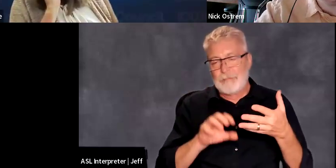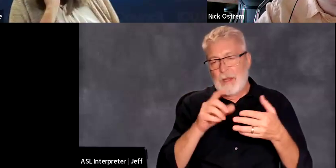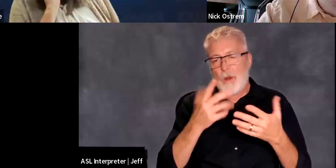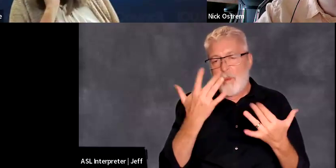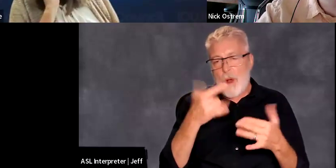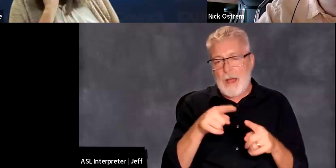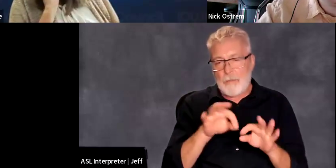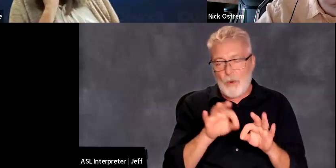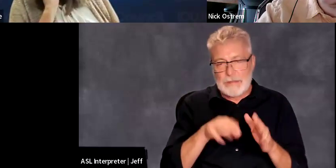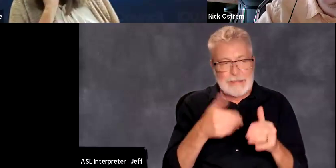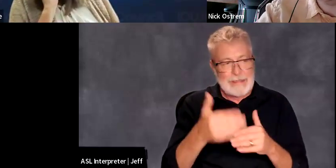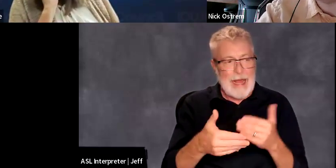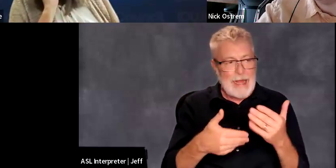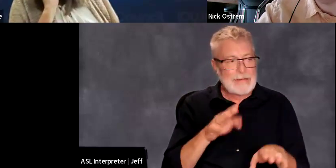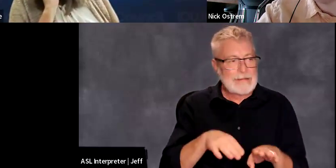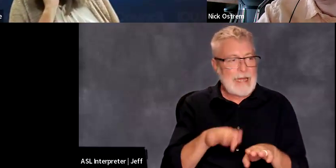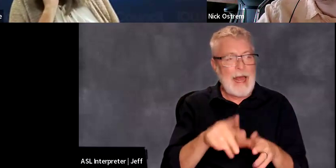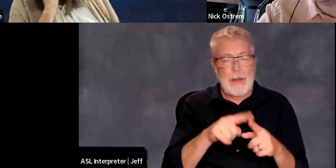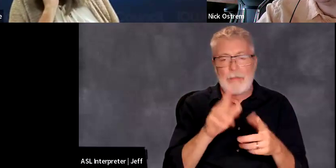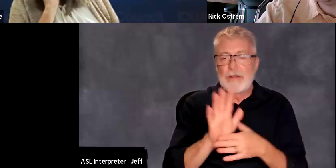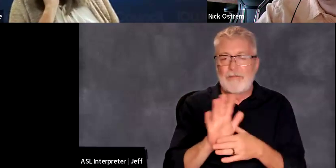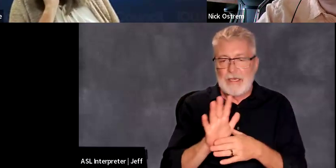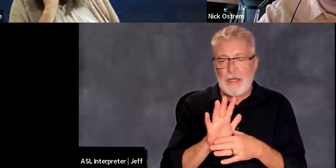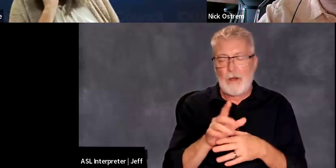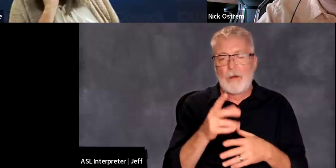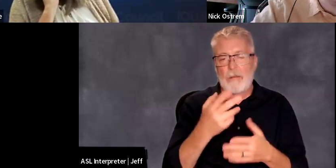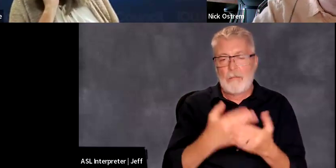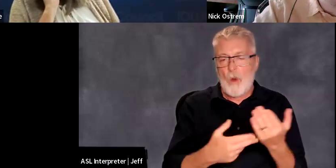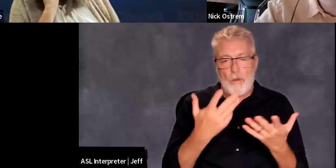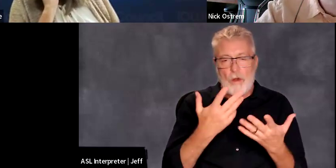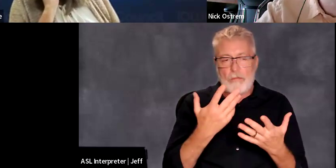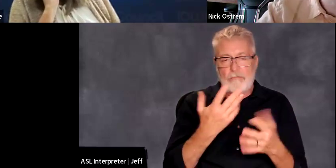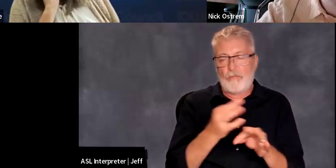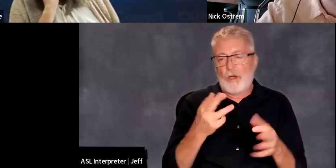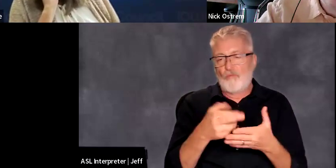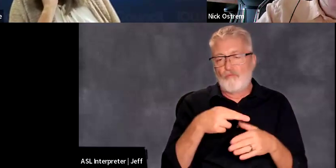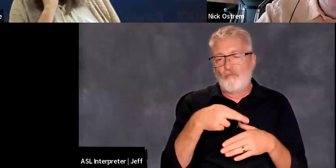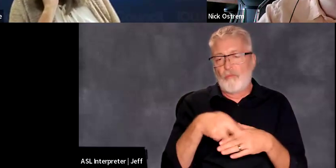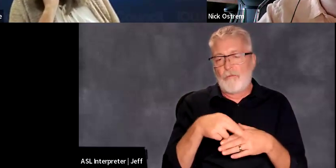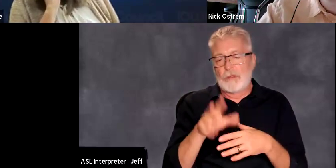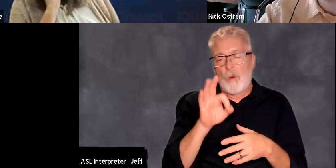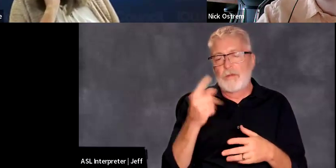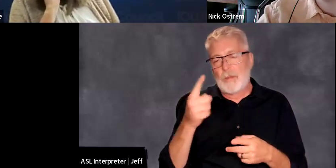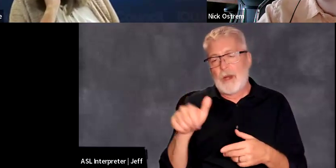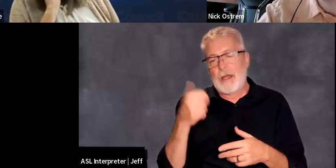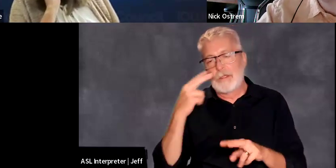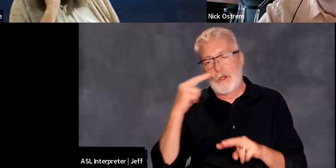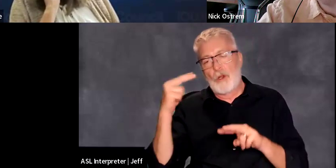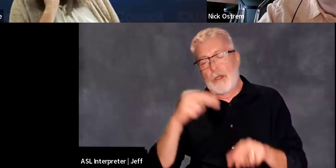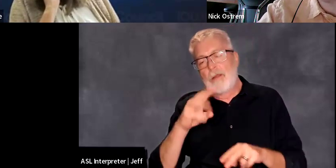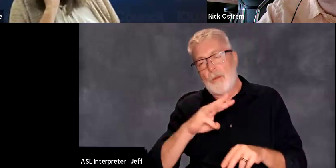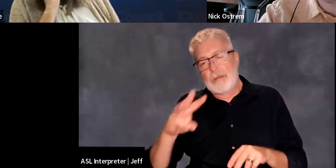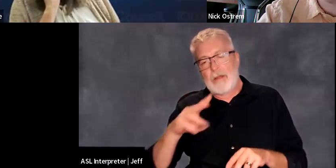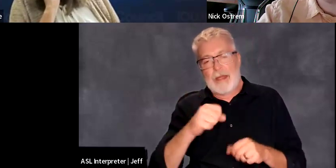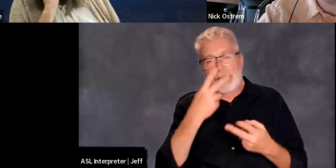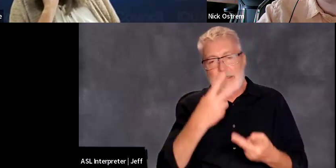The video that has a lot of that same information on there. Those are both for you for reference, or if somebody else is looking at the website, they can